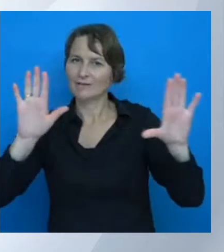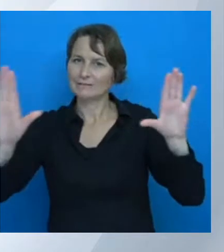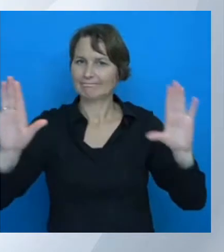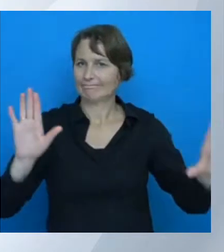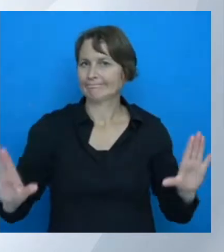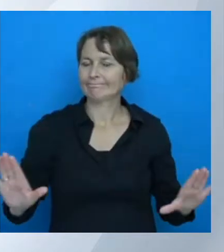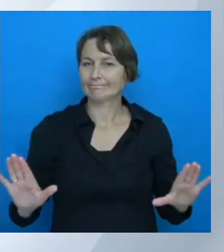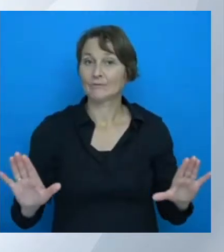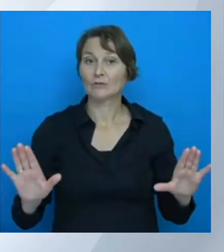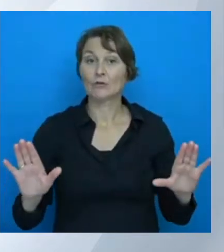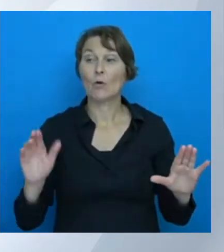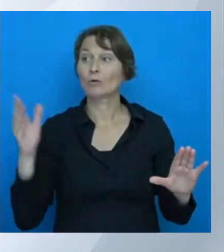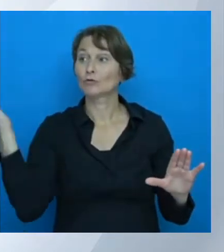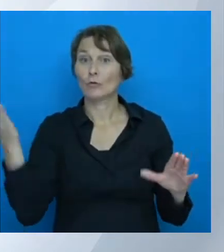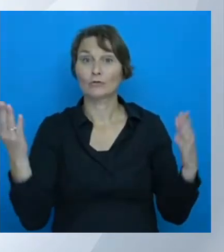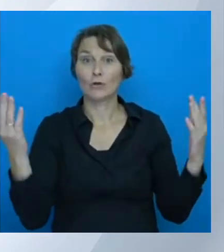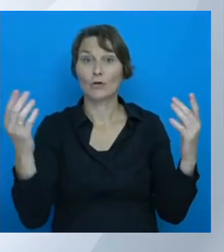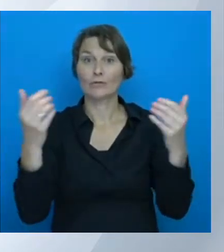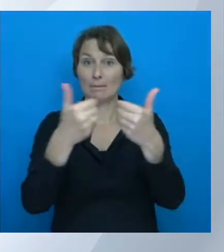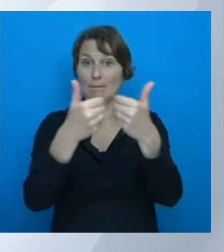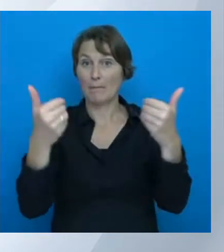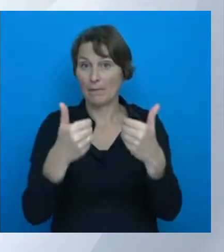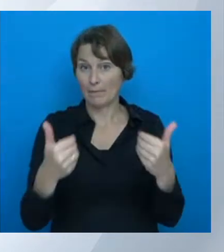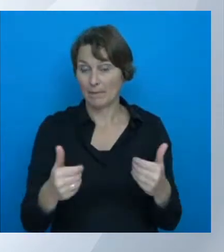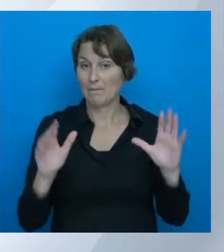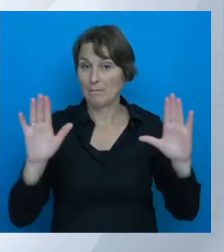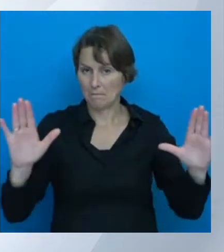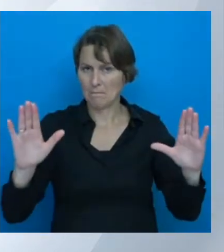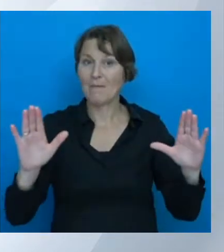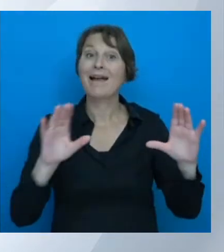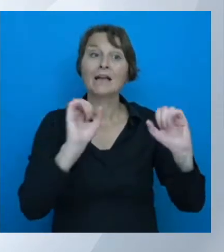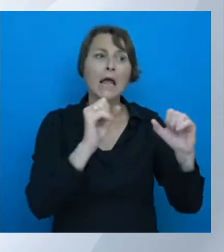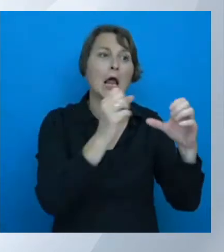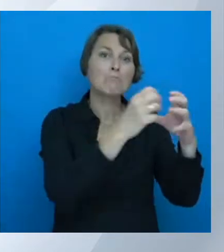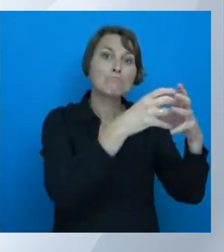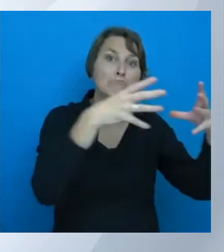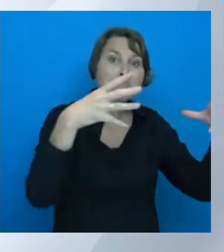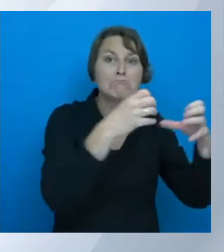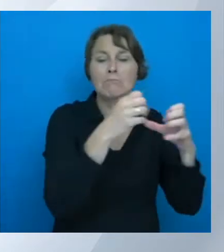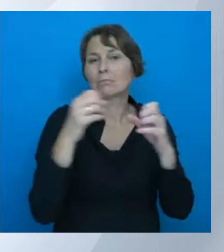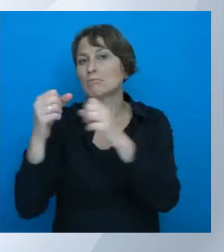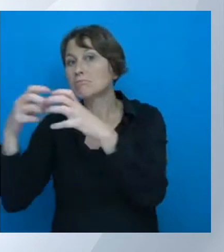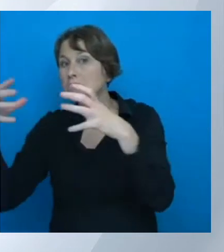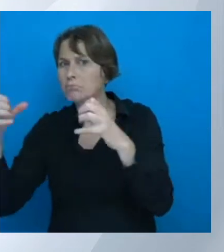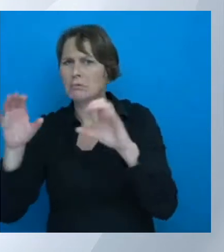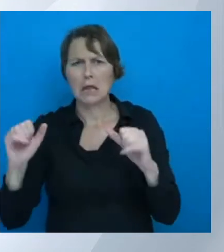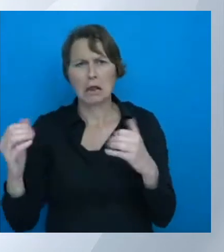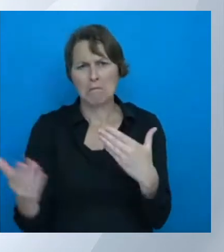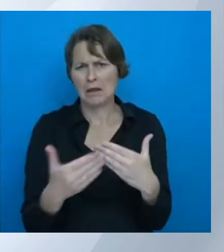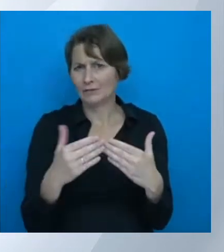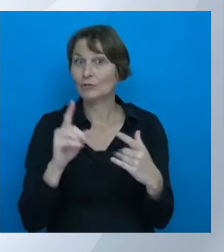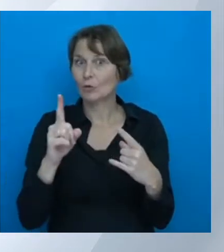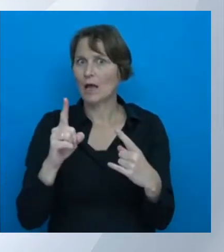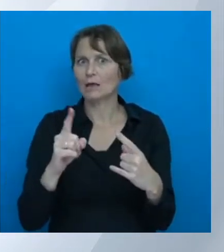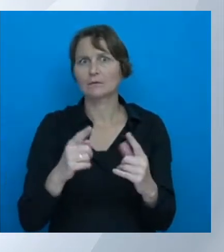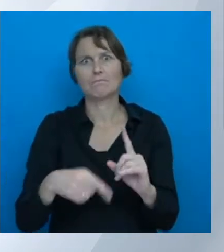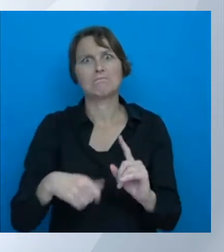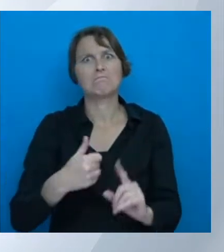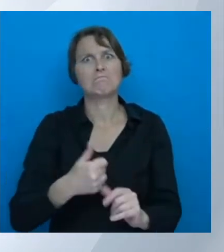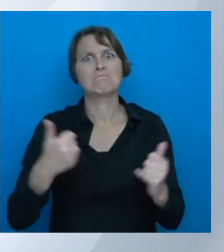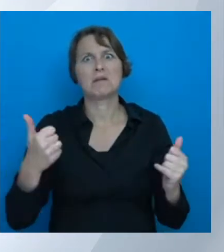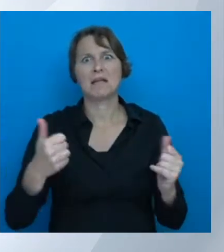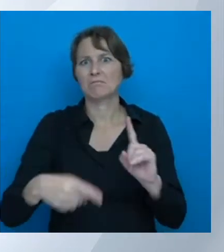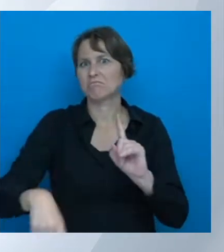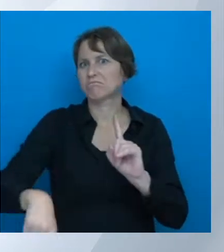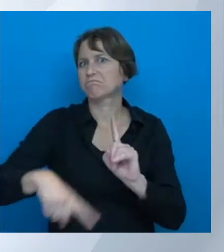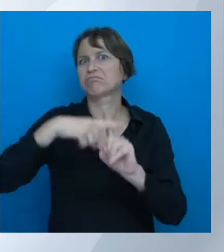versioned, deployed, and scaled. This is one of the biggest benefit of microservices architecture. As you can see in this picture, I'm comparing